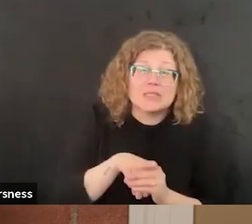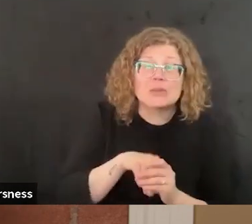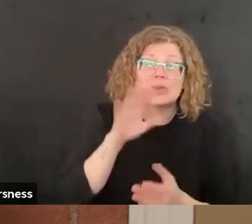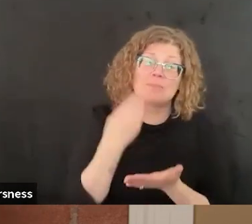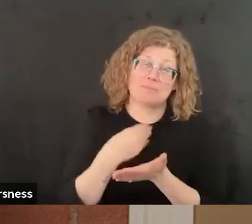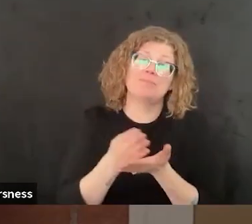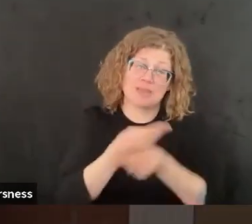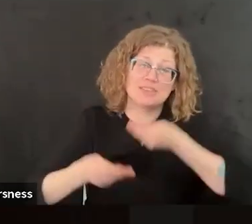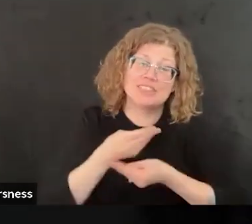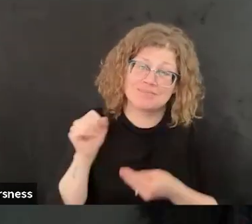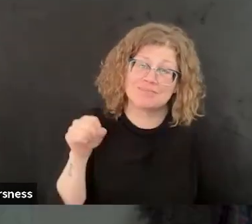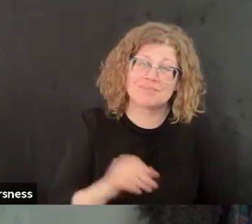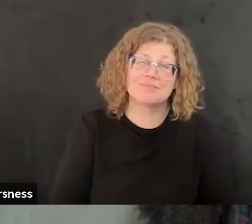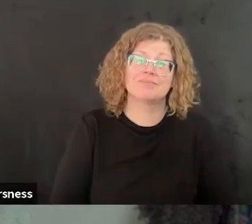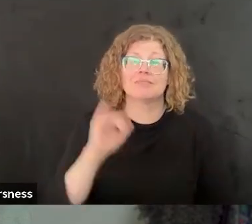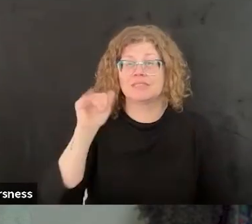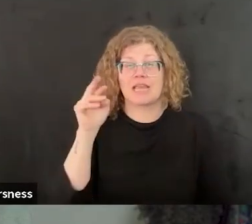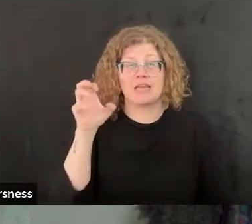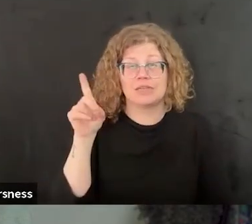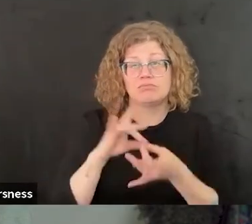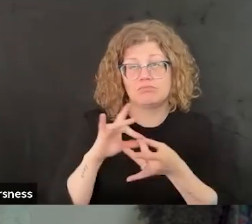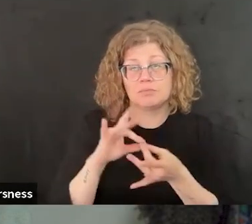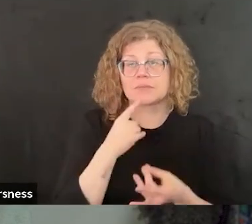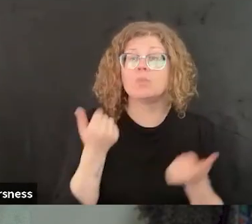all of that in your budget.